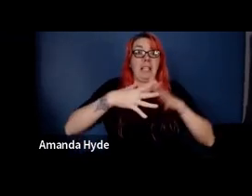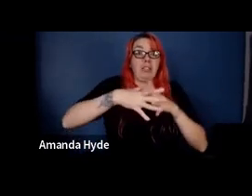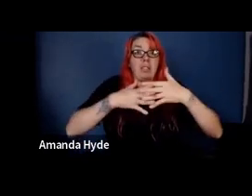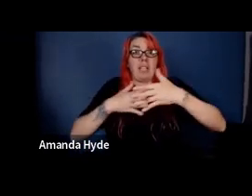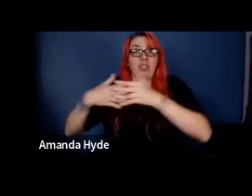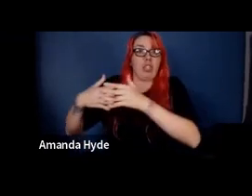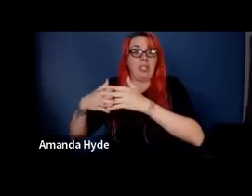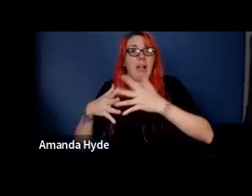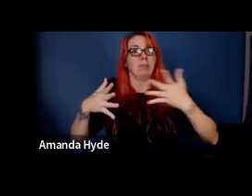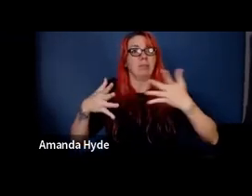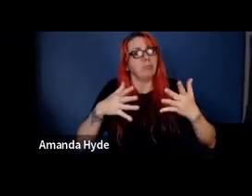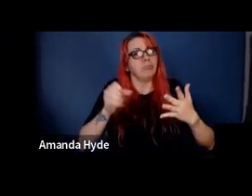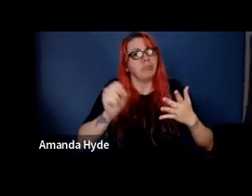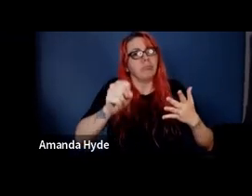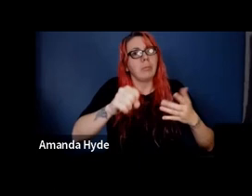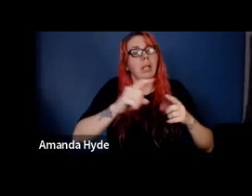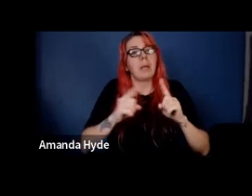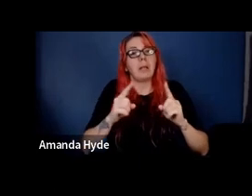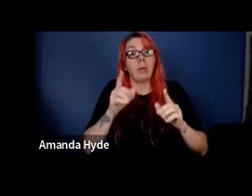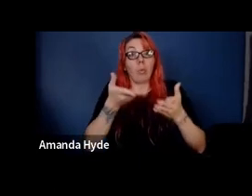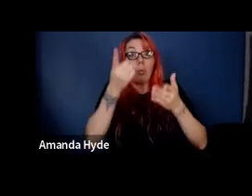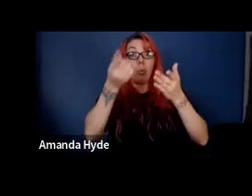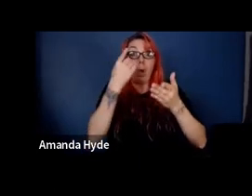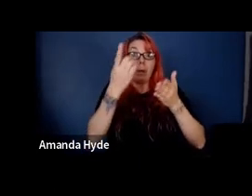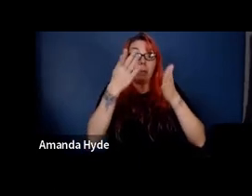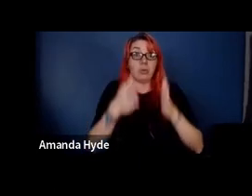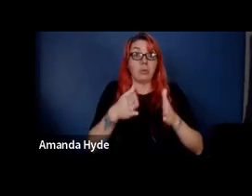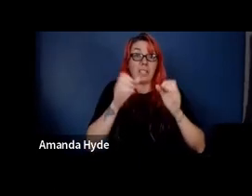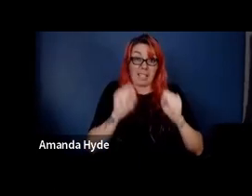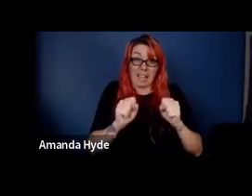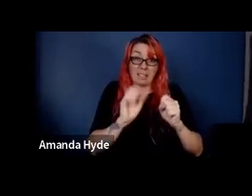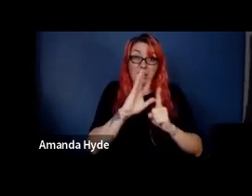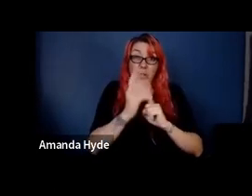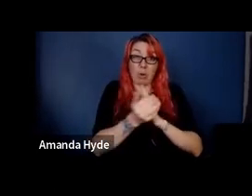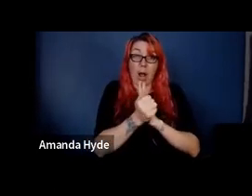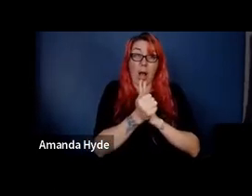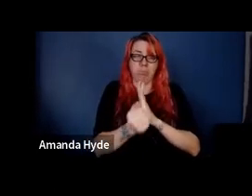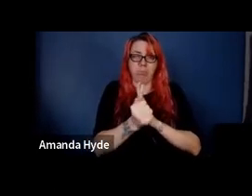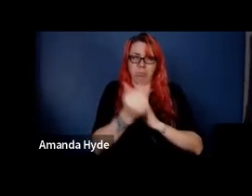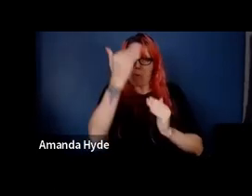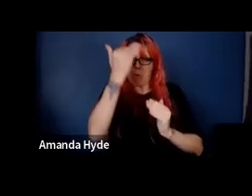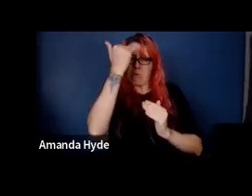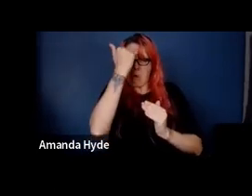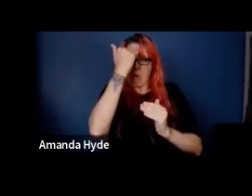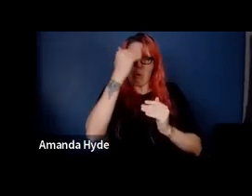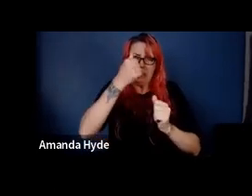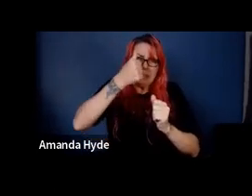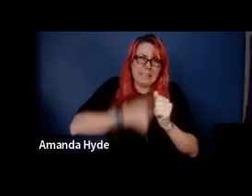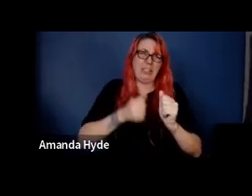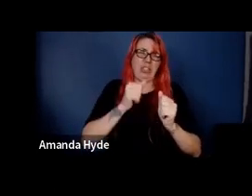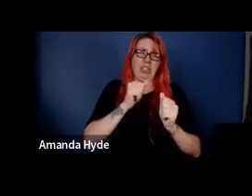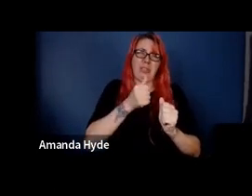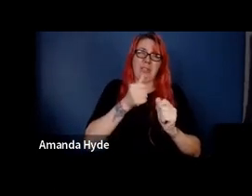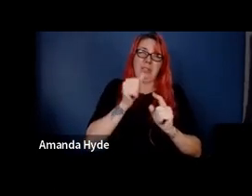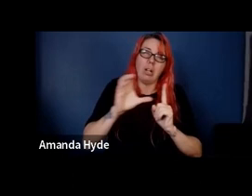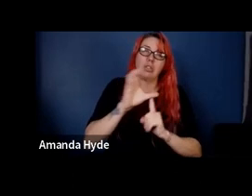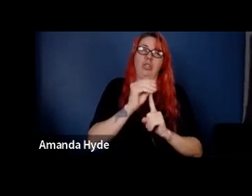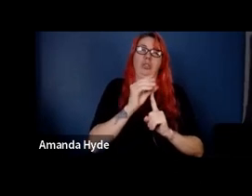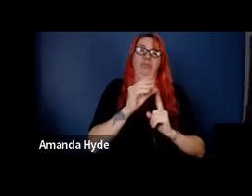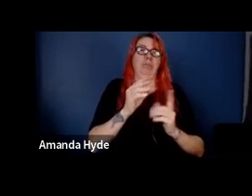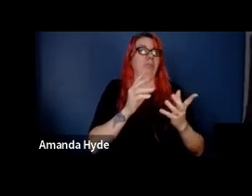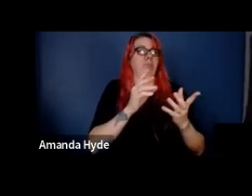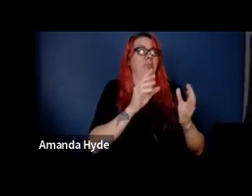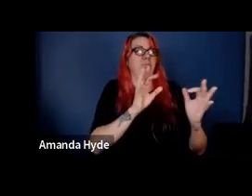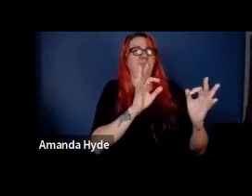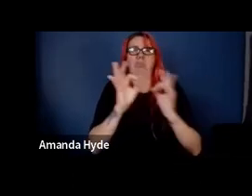rare that anybody can ever be competent in every kind of cultural expression or experience, right? but it actually is a way to kind of at least say that there are particular kinds